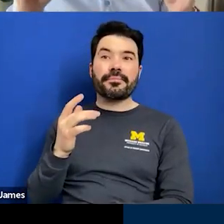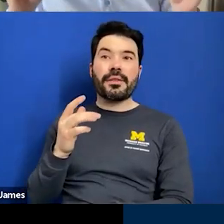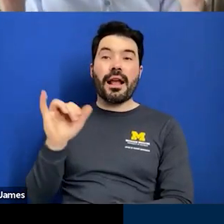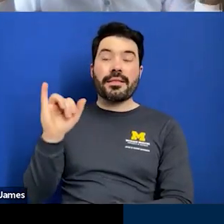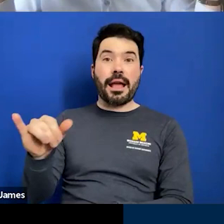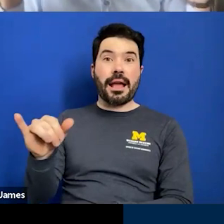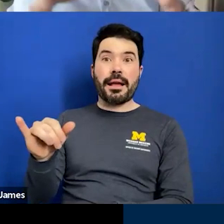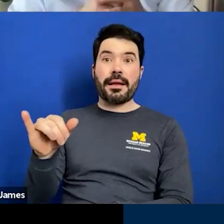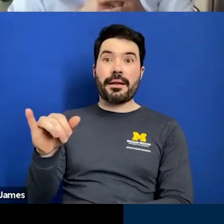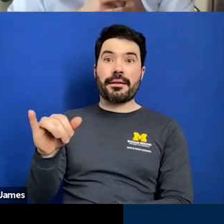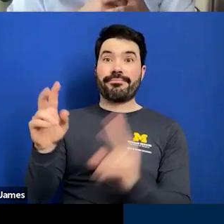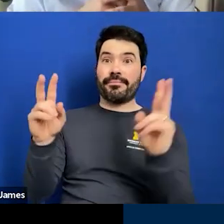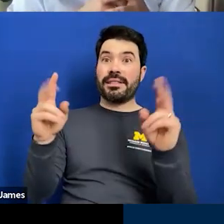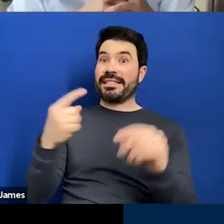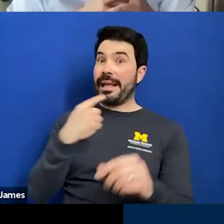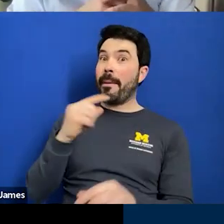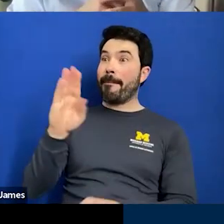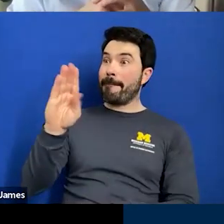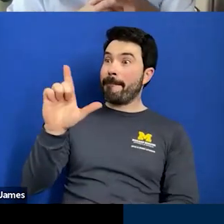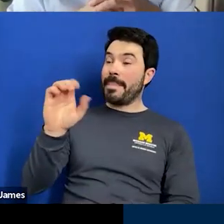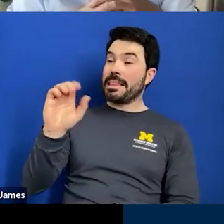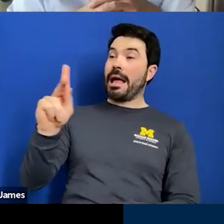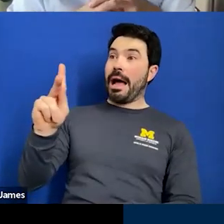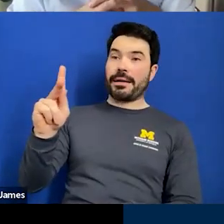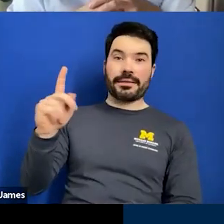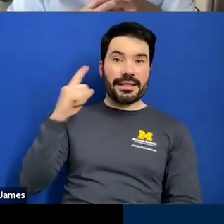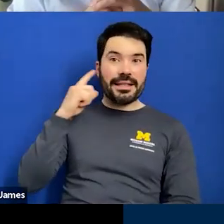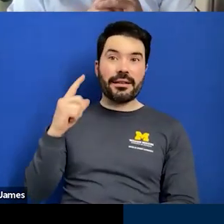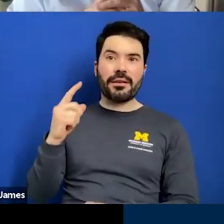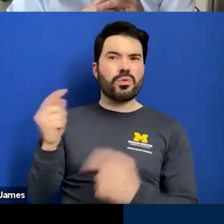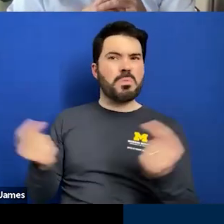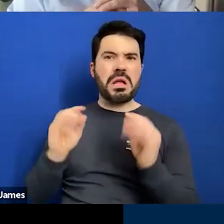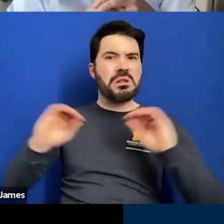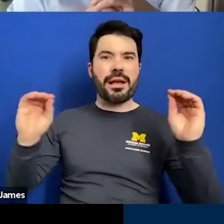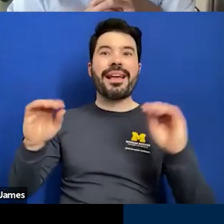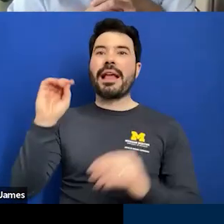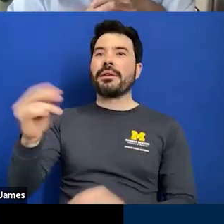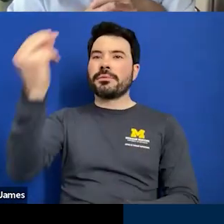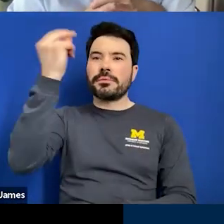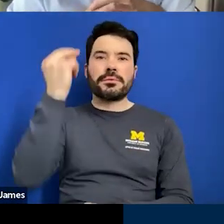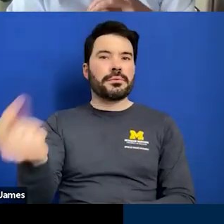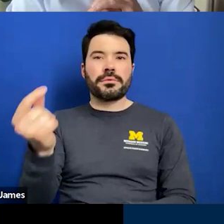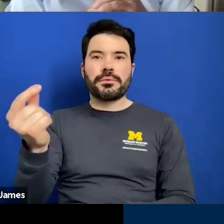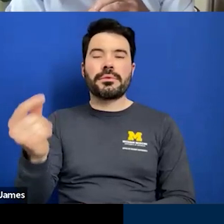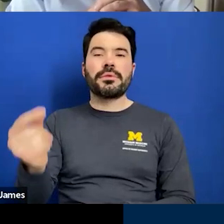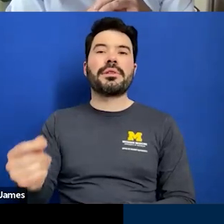blocked ear, those words, and is painless. Normal ear exam is a sudden sensorineural hearing loss until proven